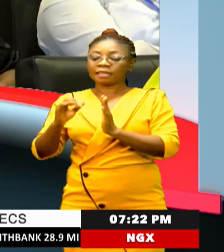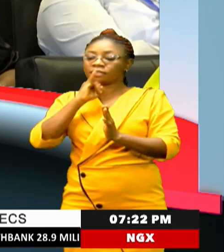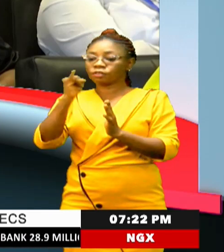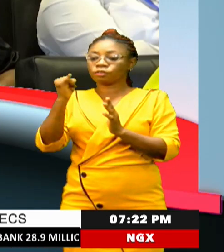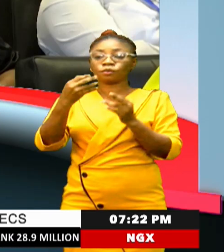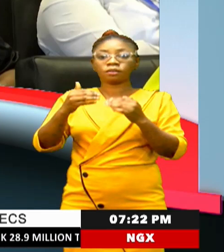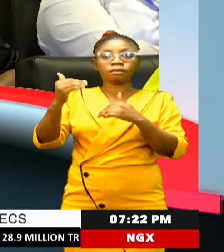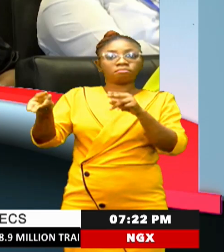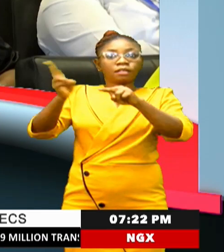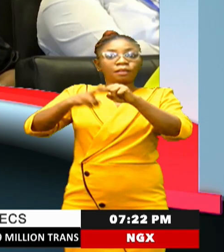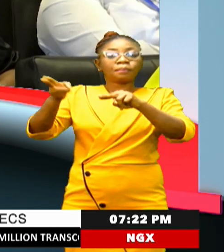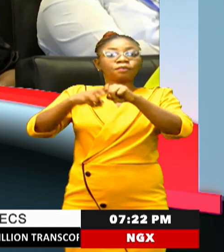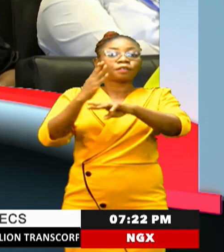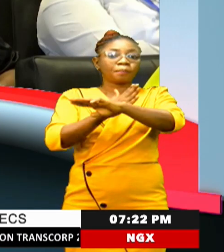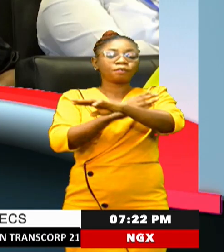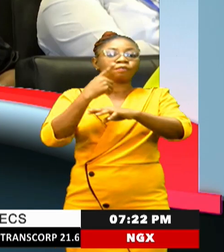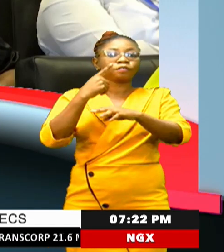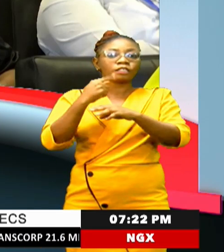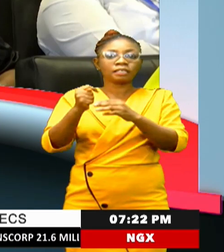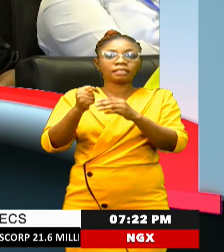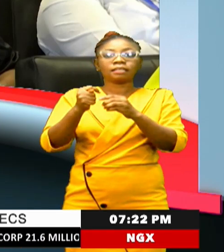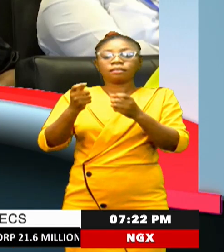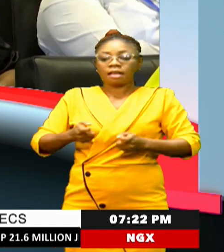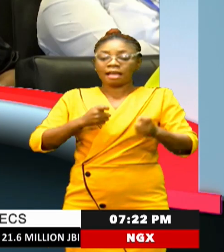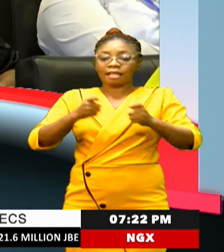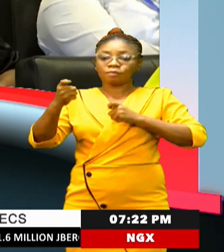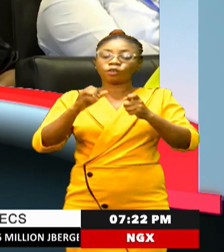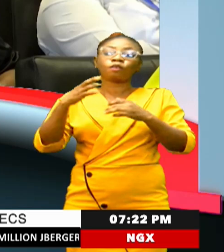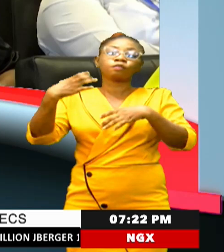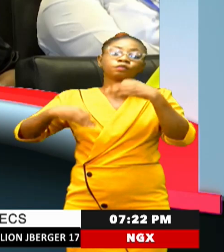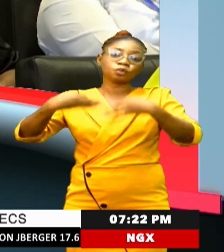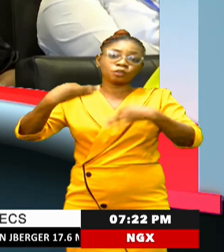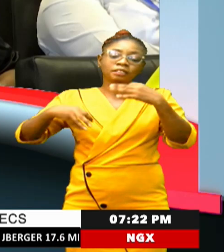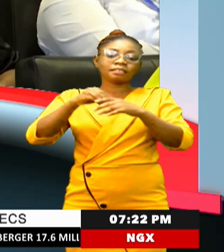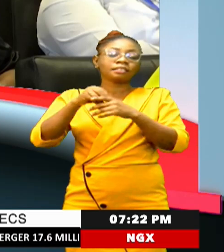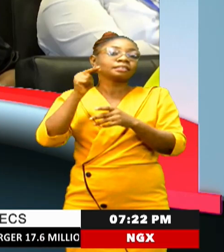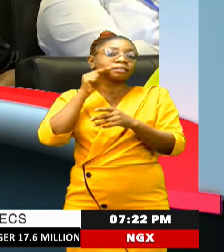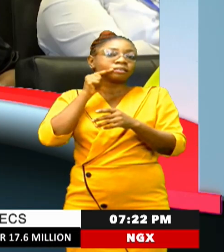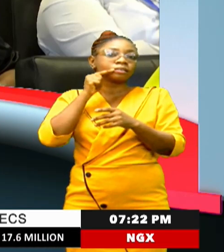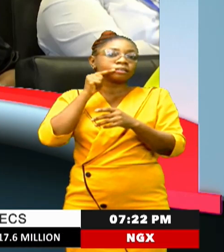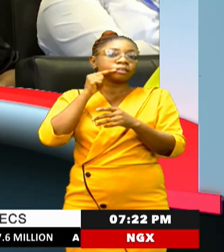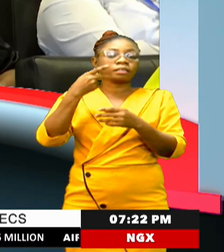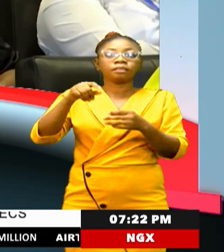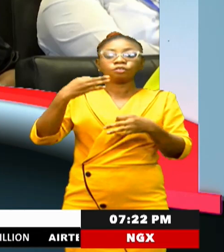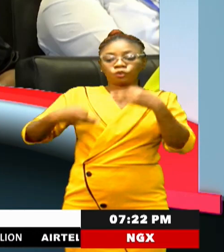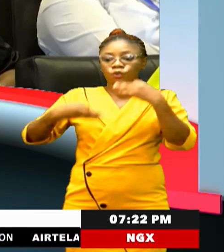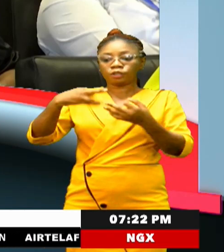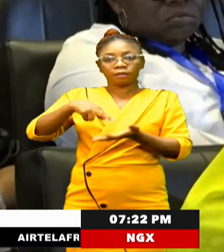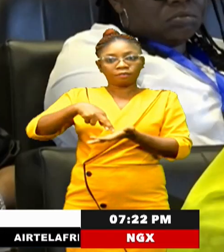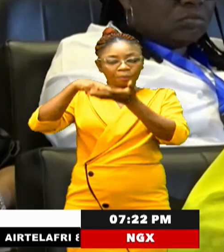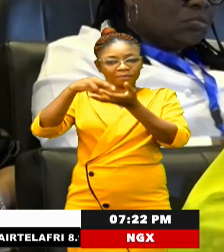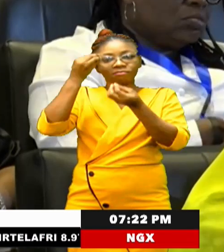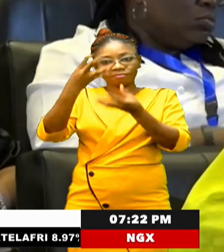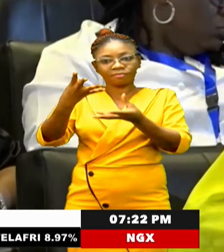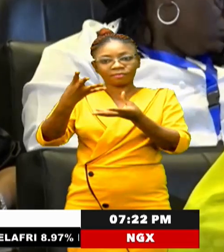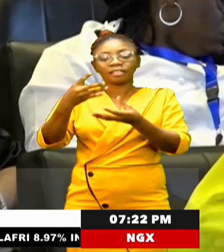of excellence in the administration of justice in Nigeria. Dele Atumbi of our Judiciary Desk reports.